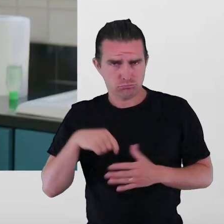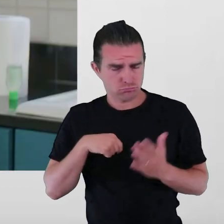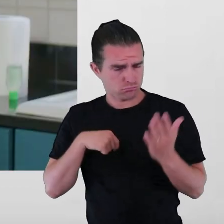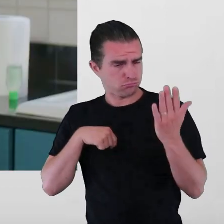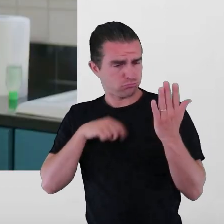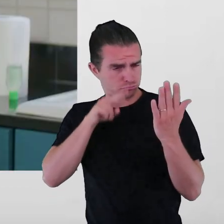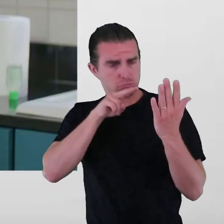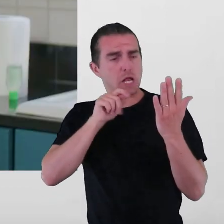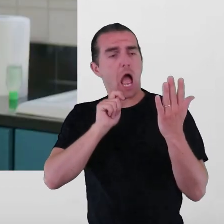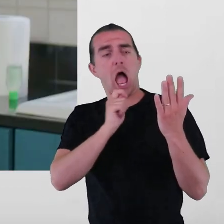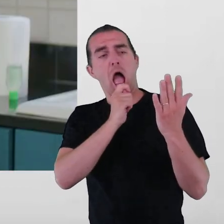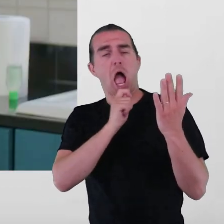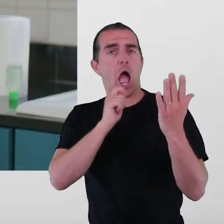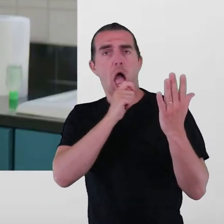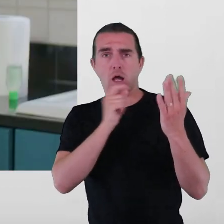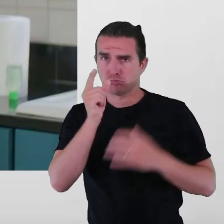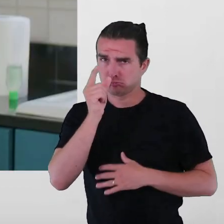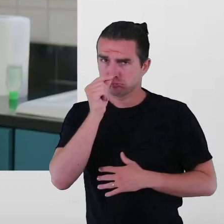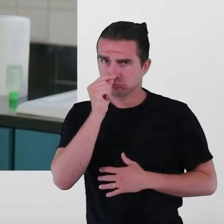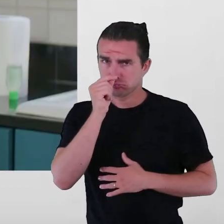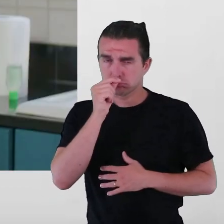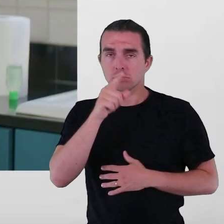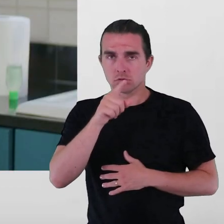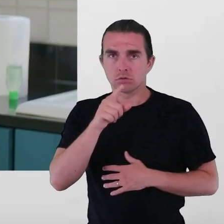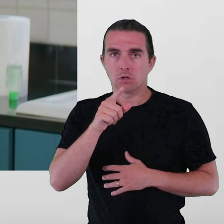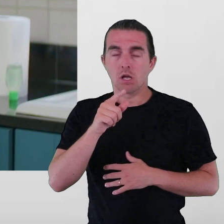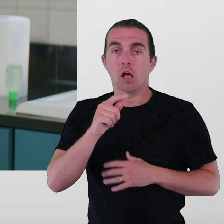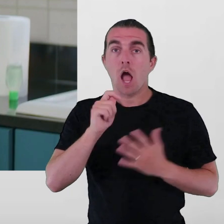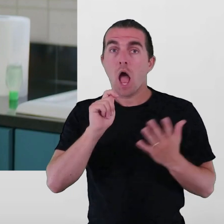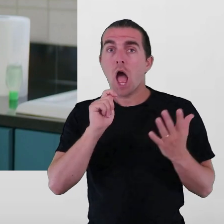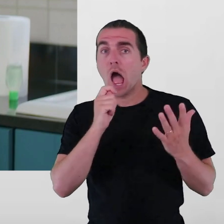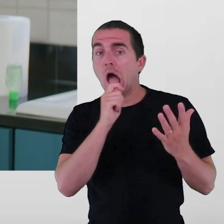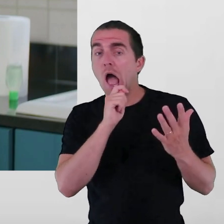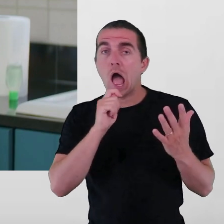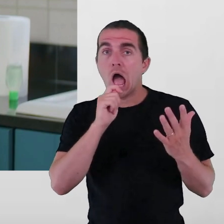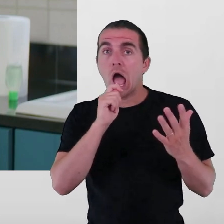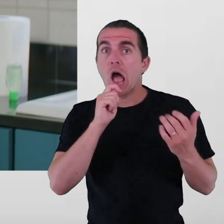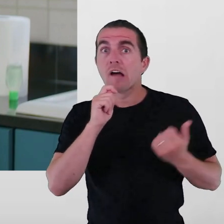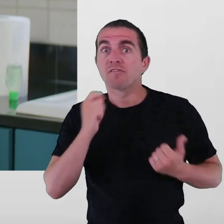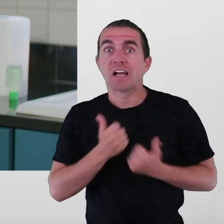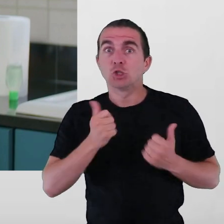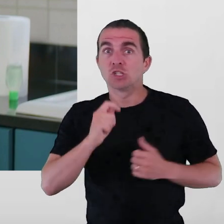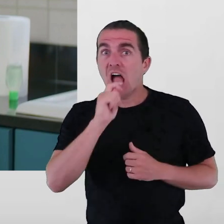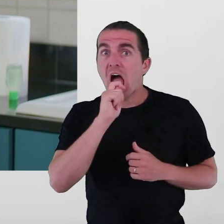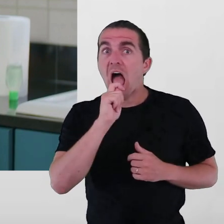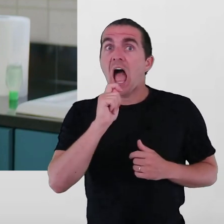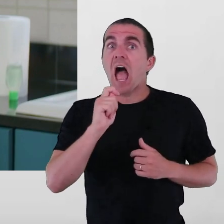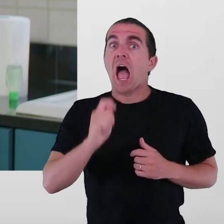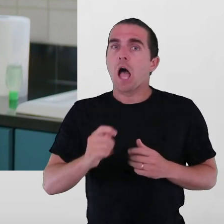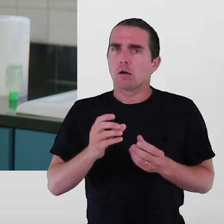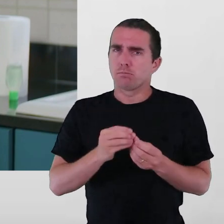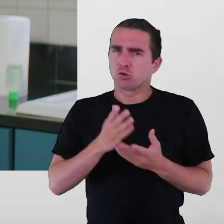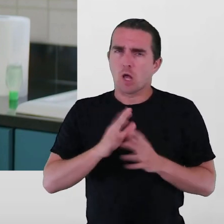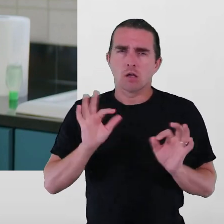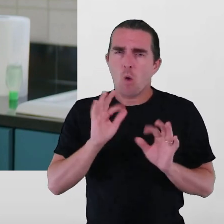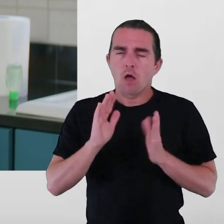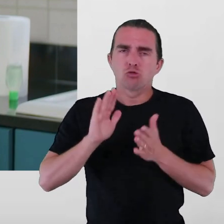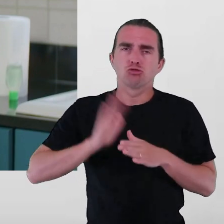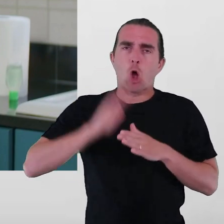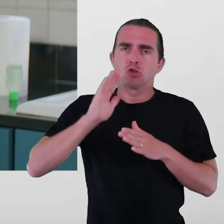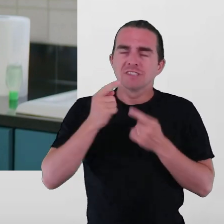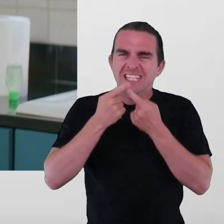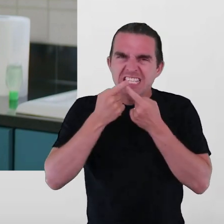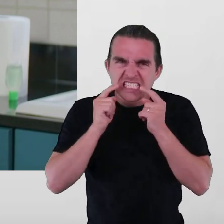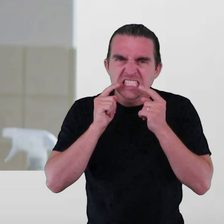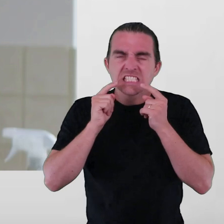a mirror to help you do this correctly. Remove the swab carefully without touching your teeth, tongue